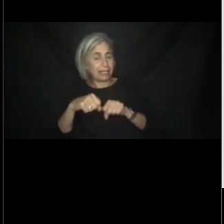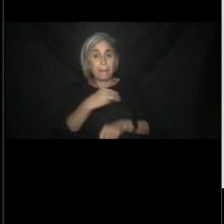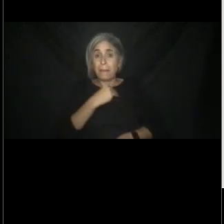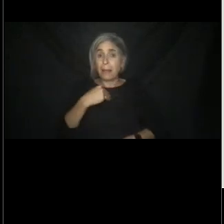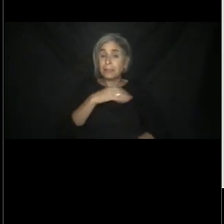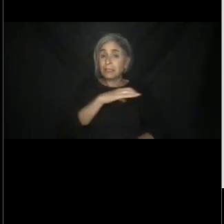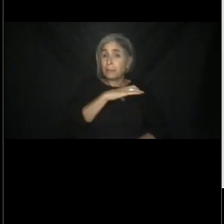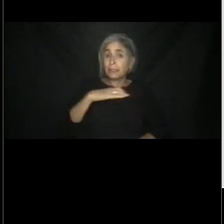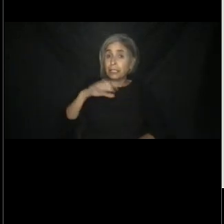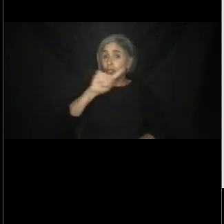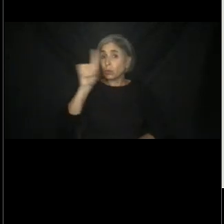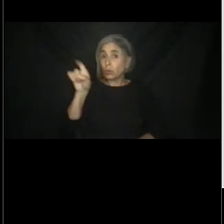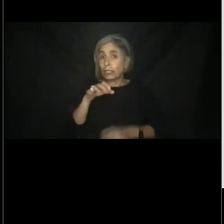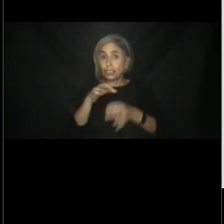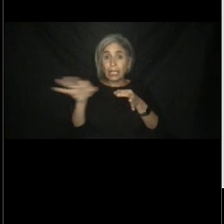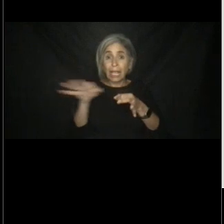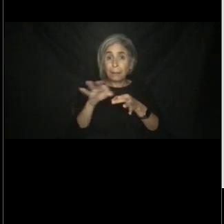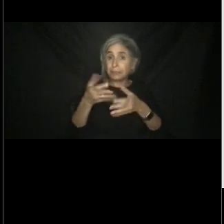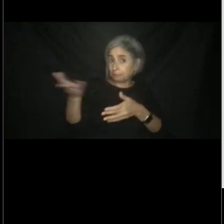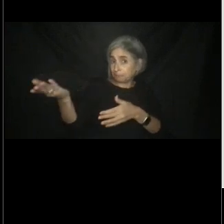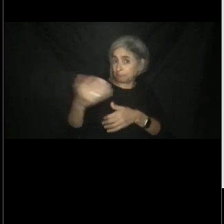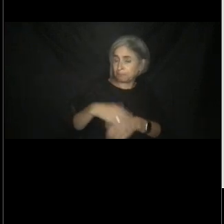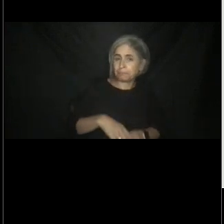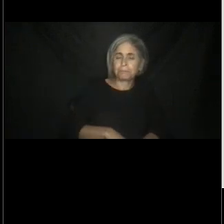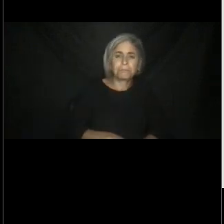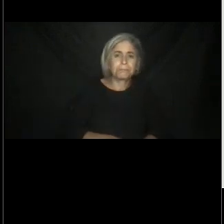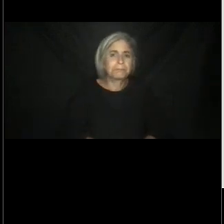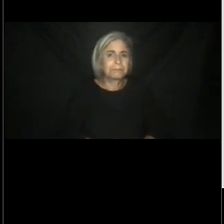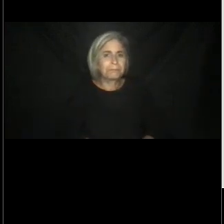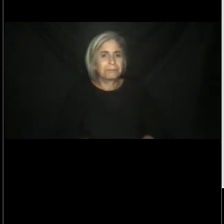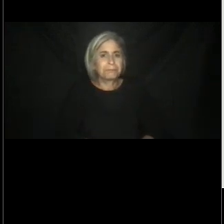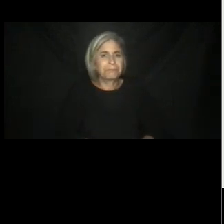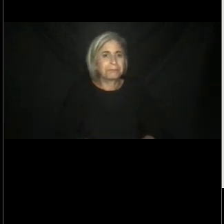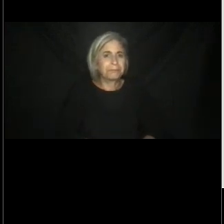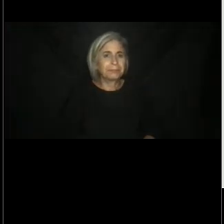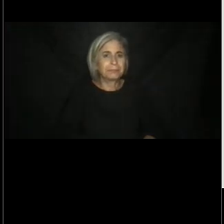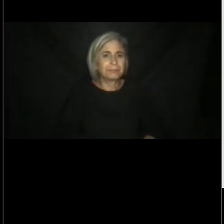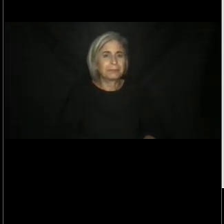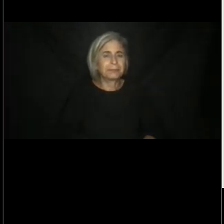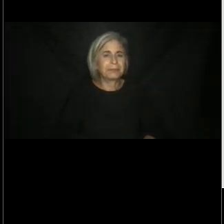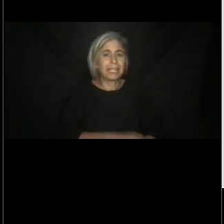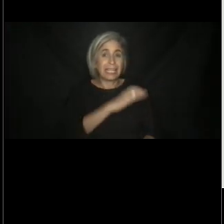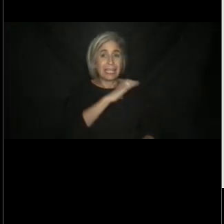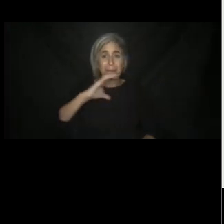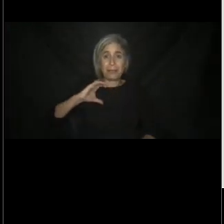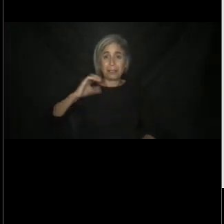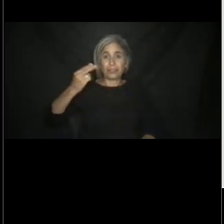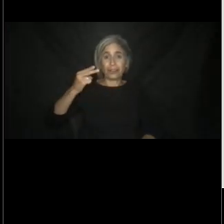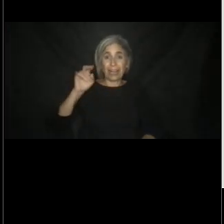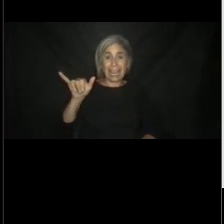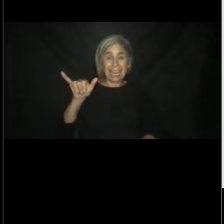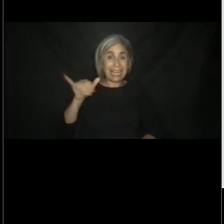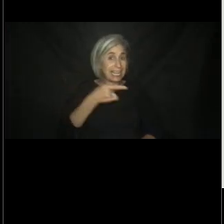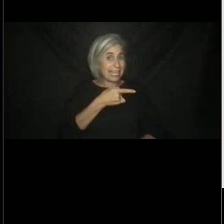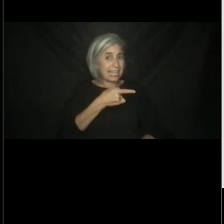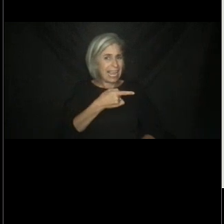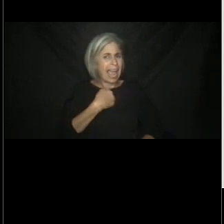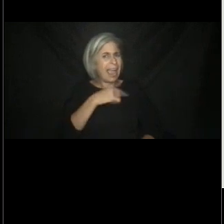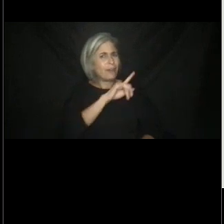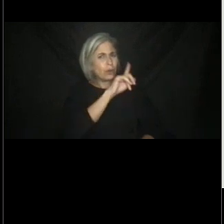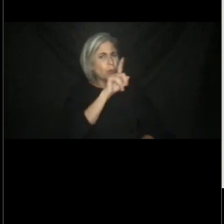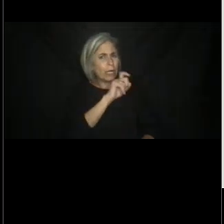commission. Questions and comments? Oh, go ahead. Go ahead, Commissioner. Somebody just go. Commissioner Hay. I just had a question